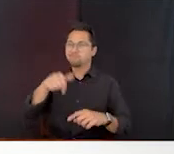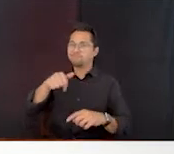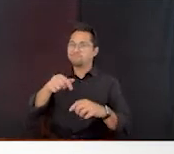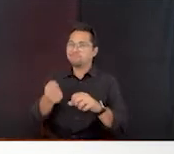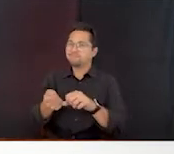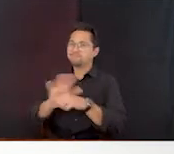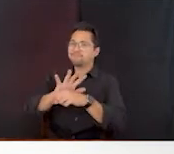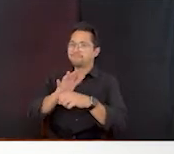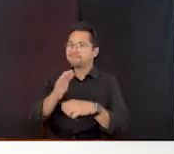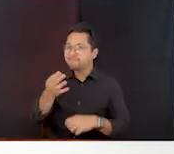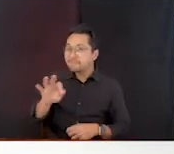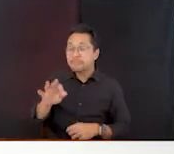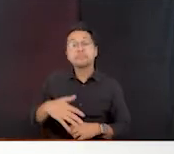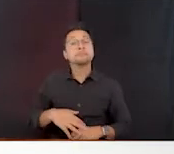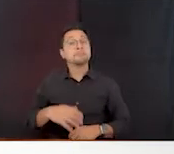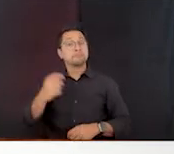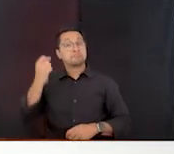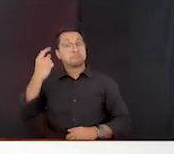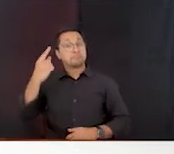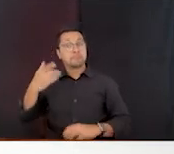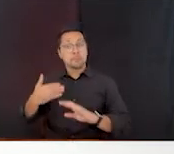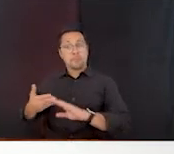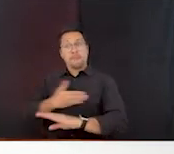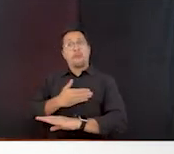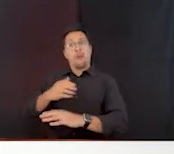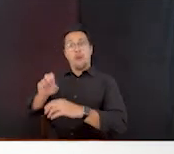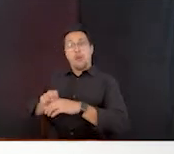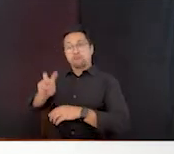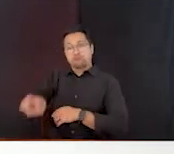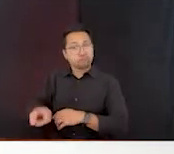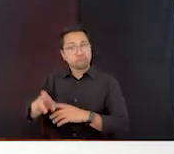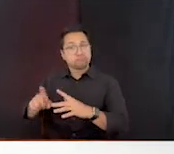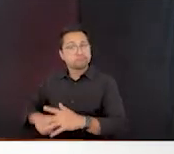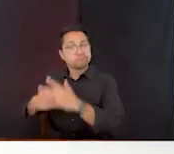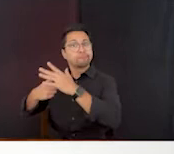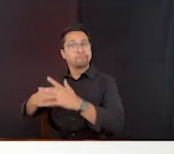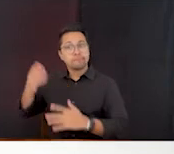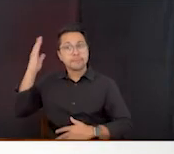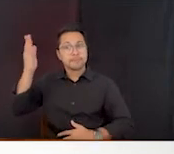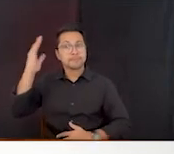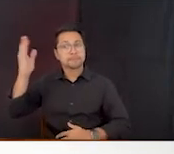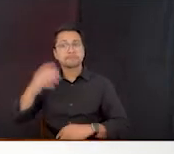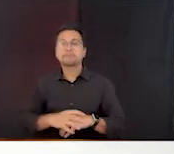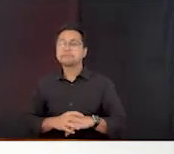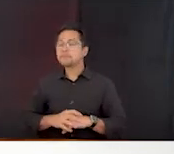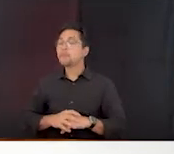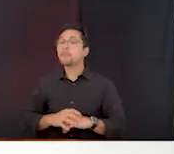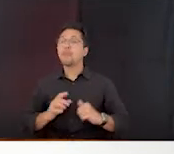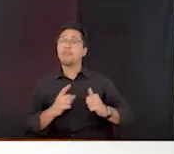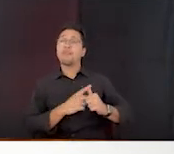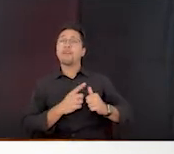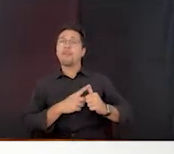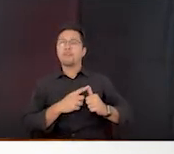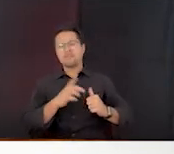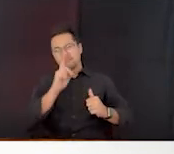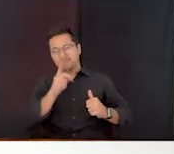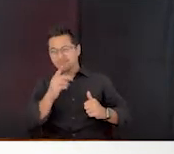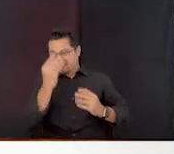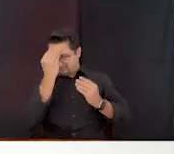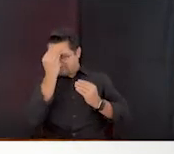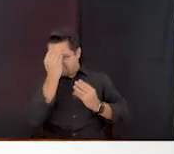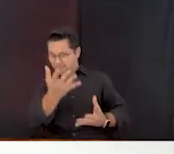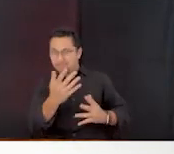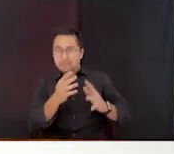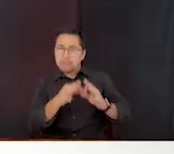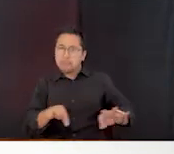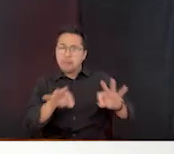FSU students, all learning and working and collaborating